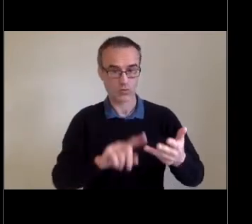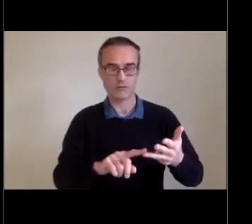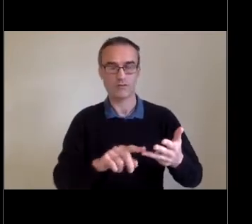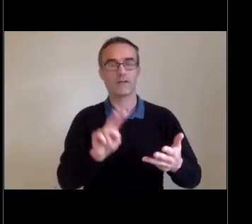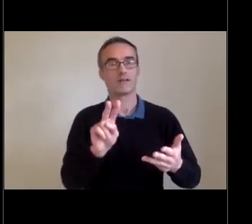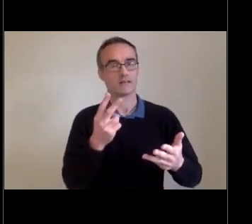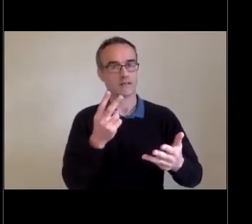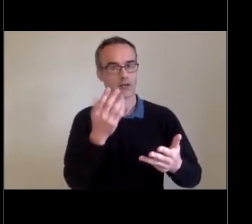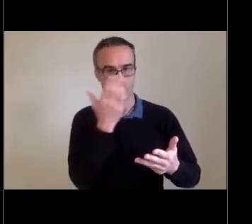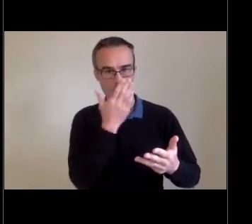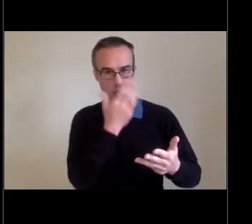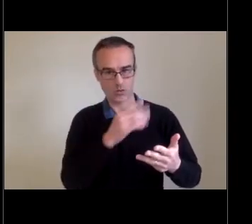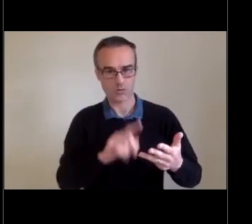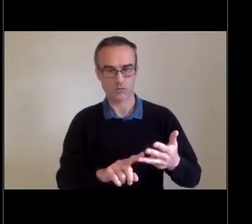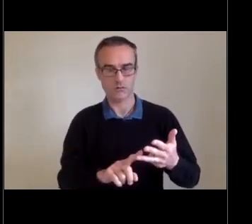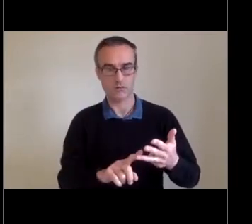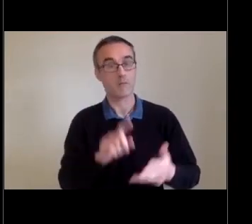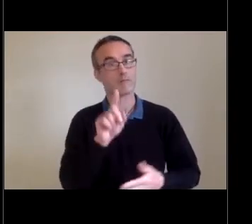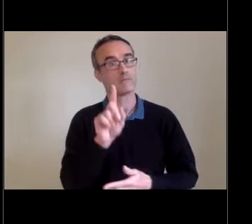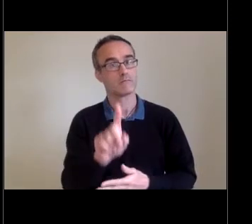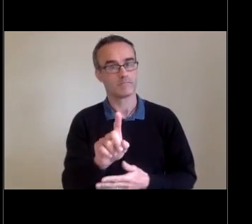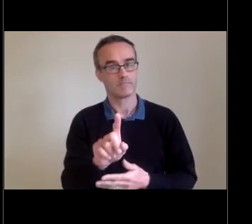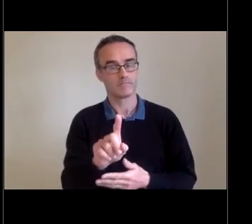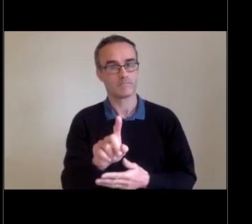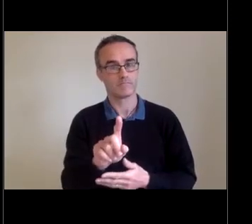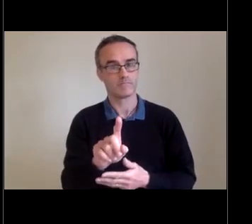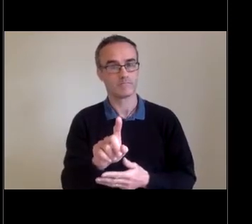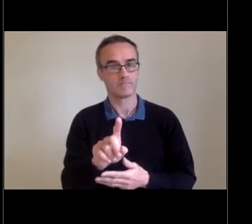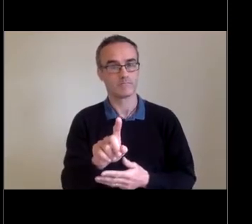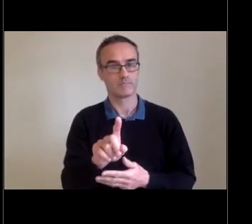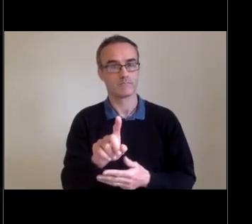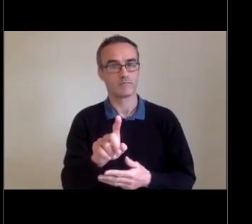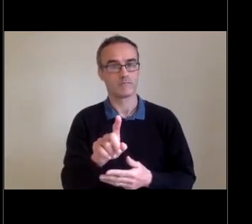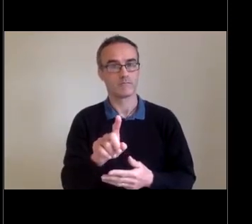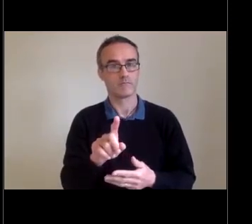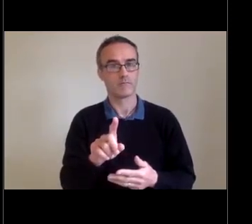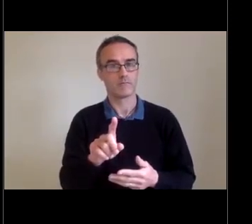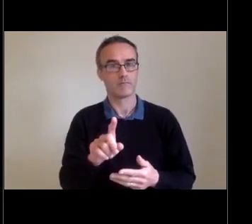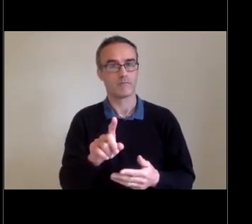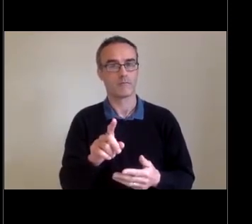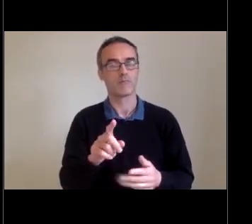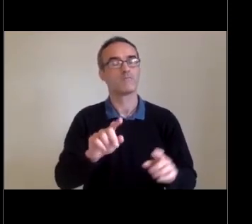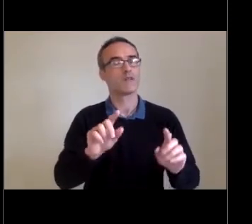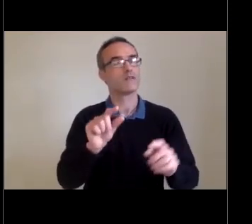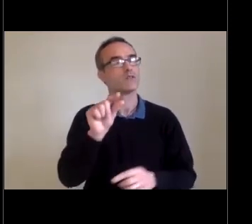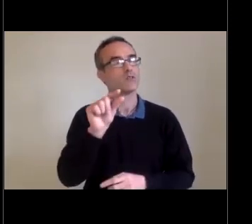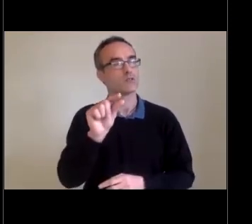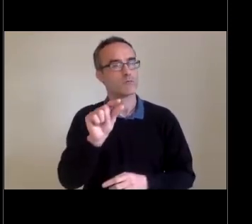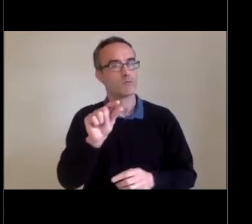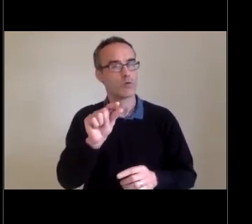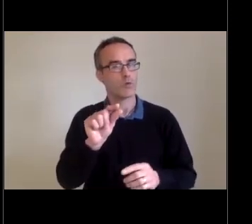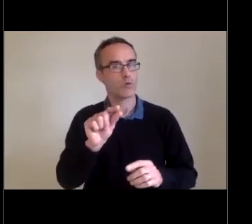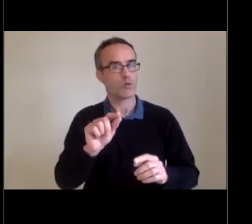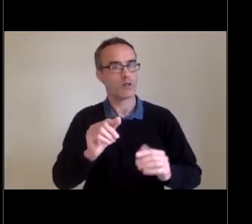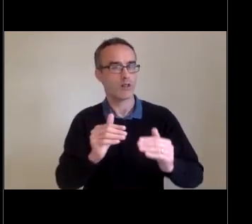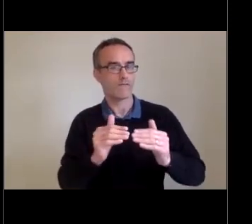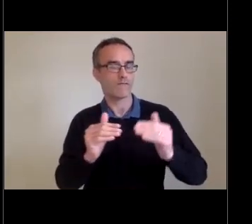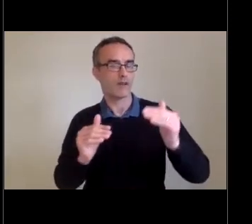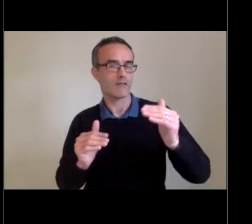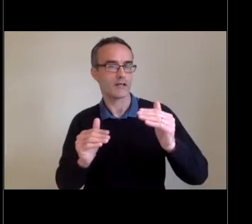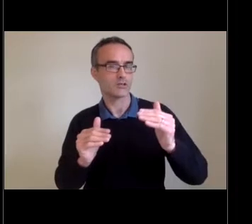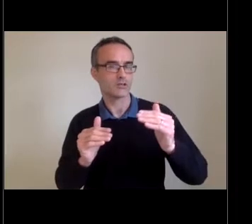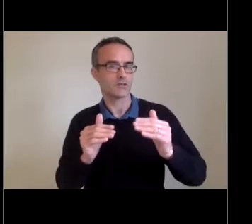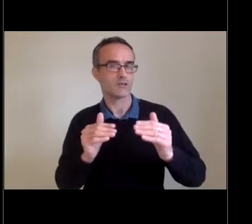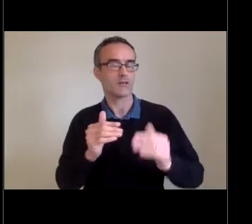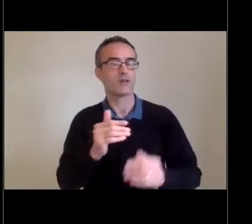schools. However, there is a slight variation. University level, in